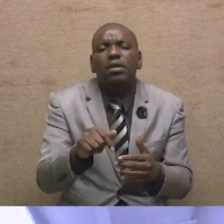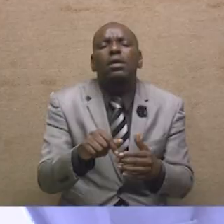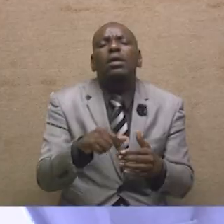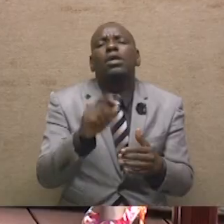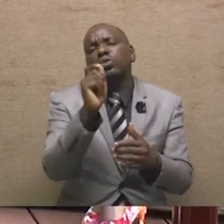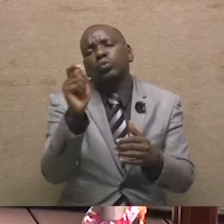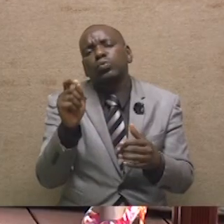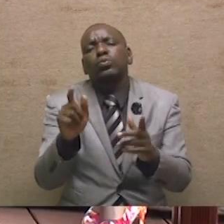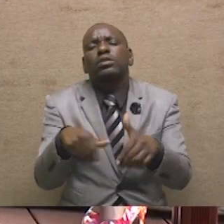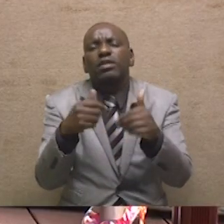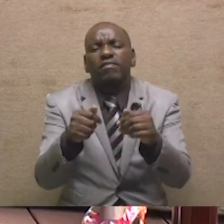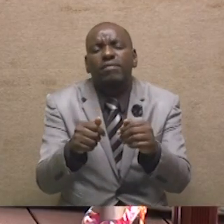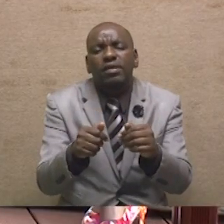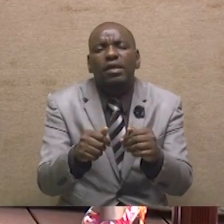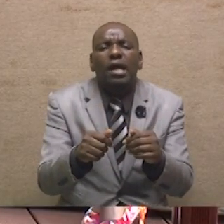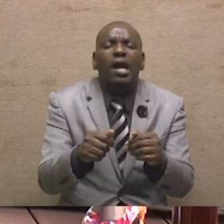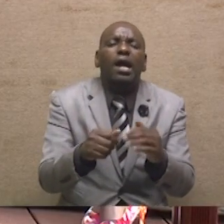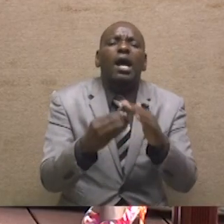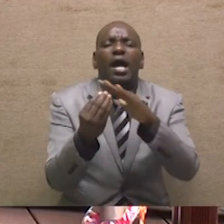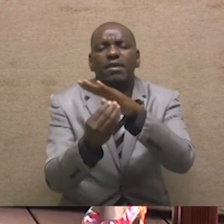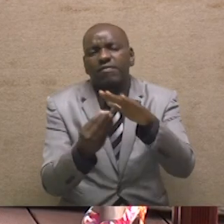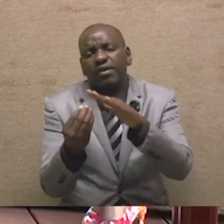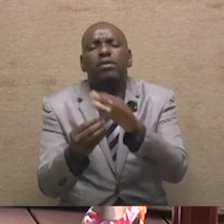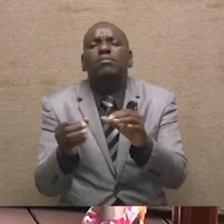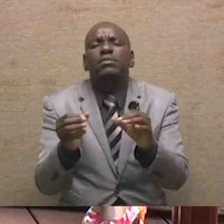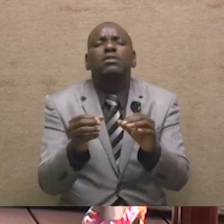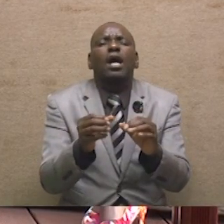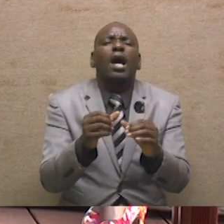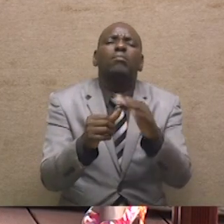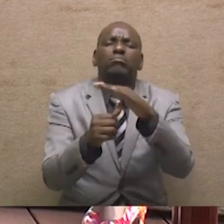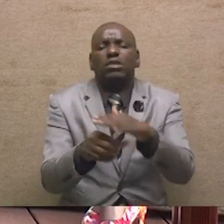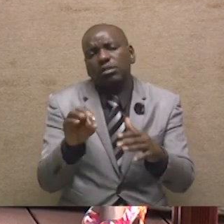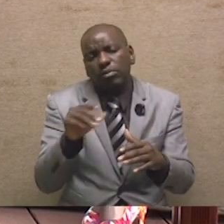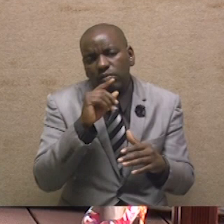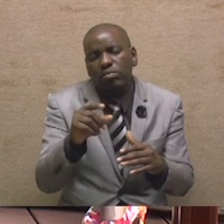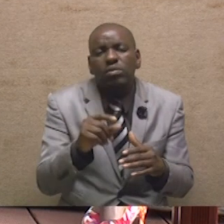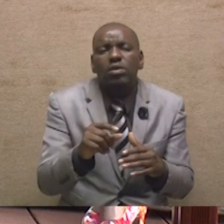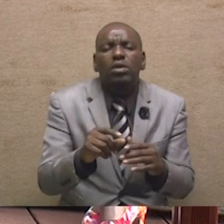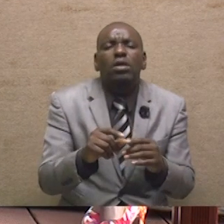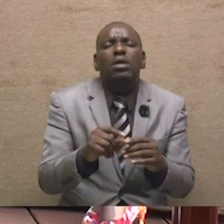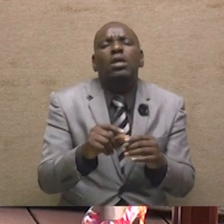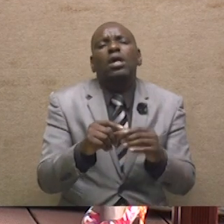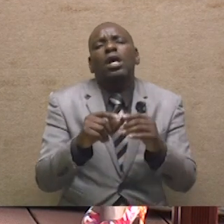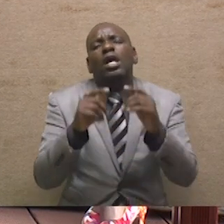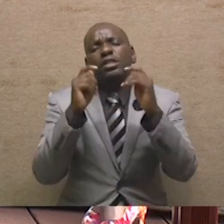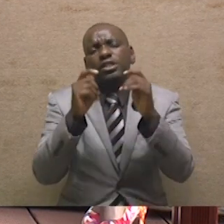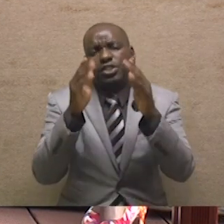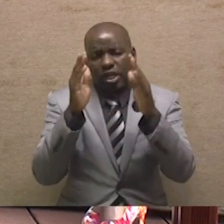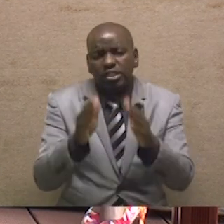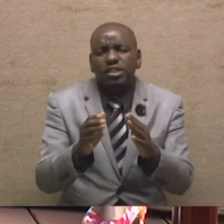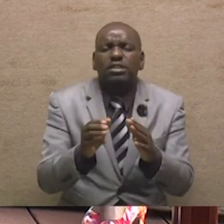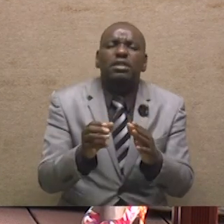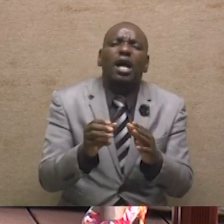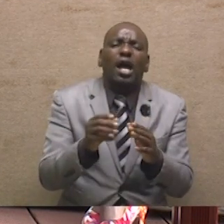schools. Yeah. The schools being provided in unsuitable facilities. Some of them